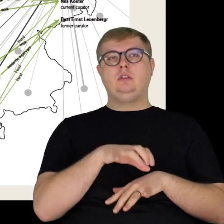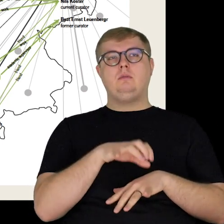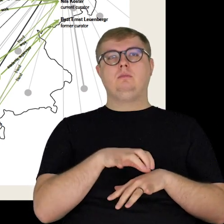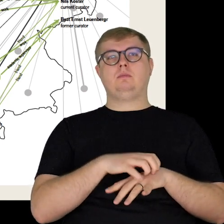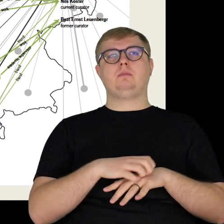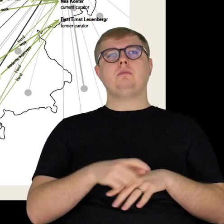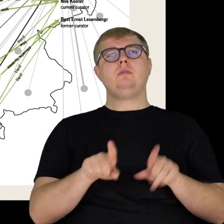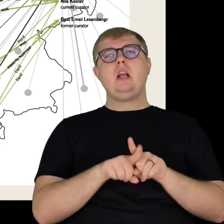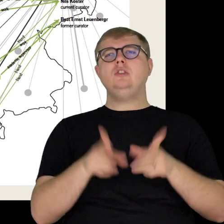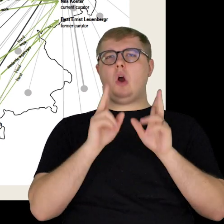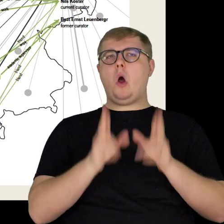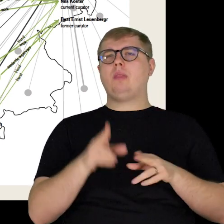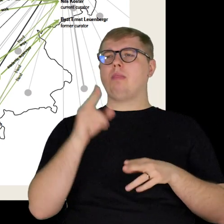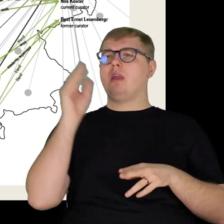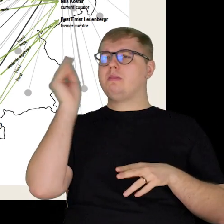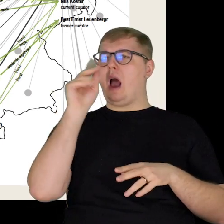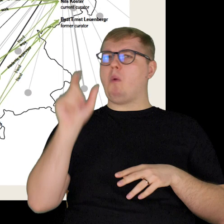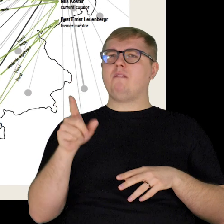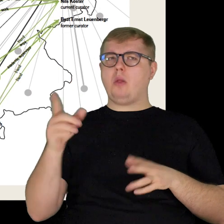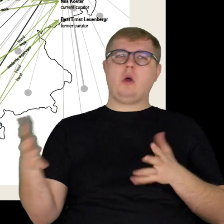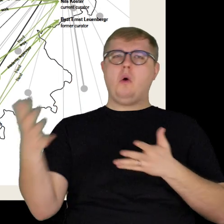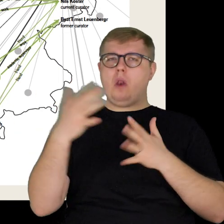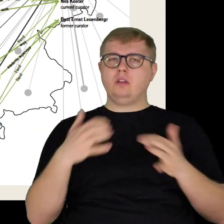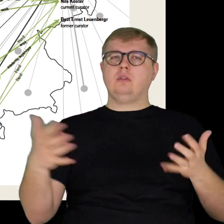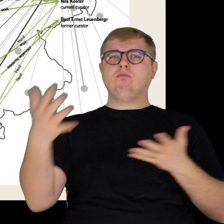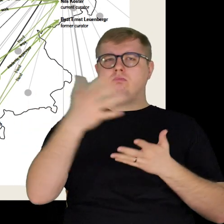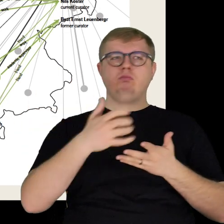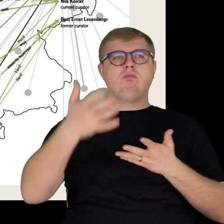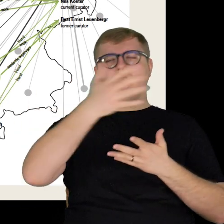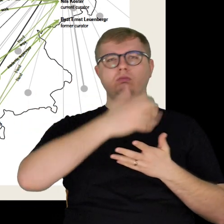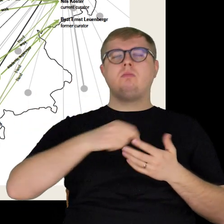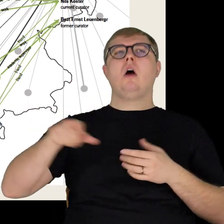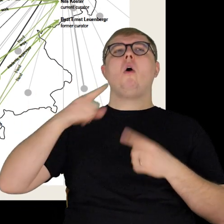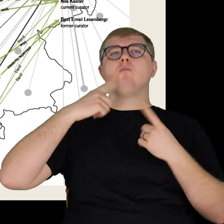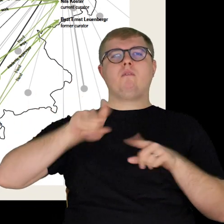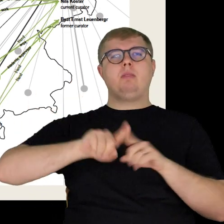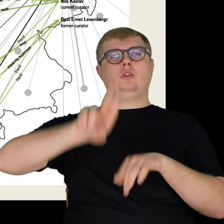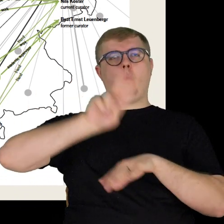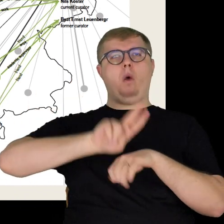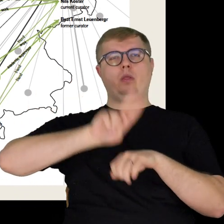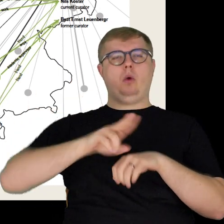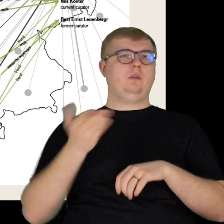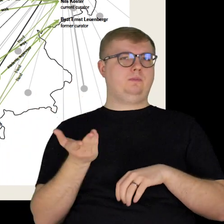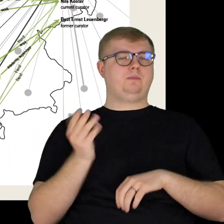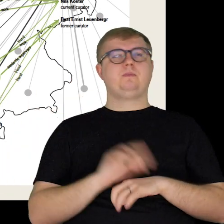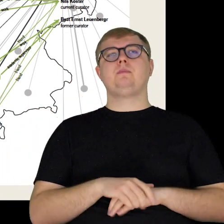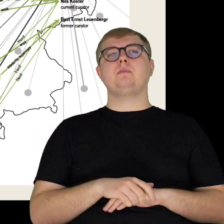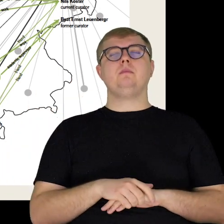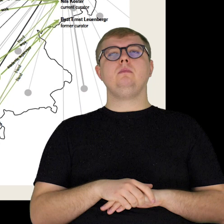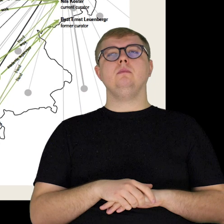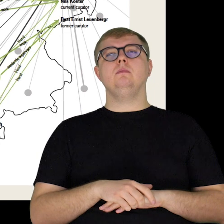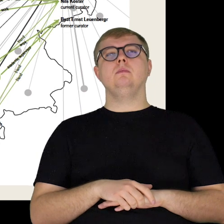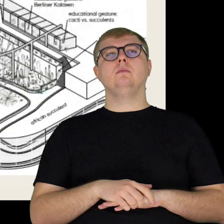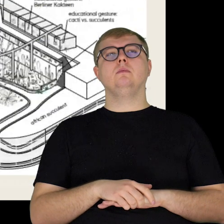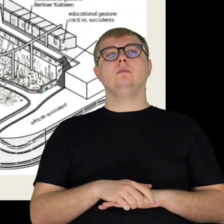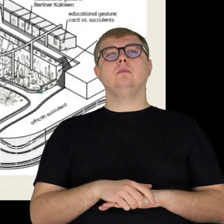who's collecting, who's the curator at that time. And these become more and more preserved and